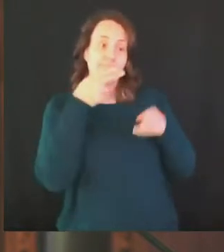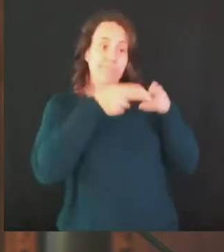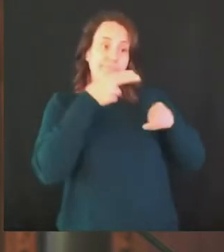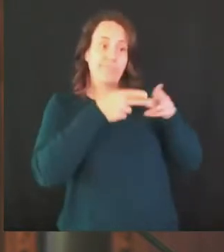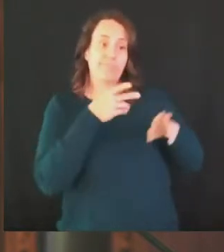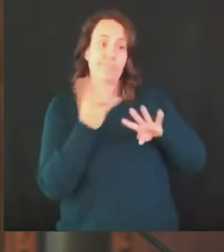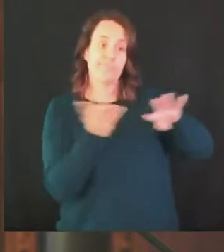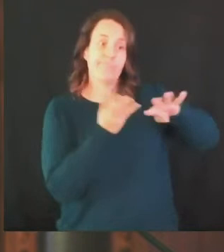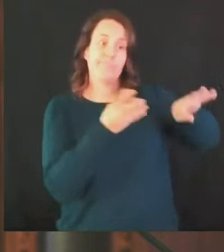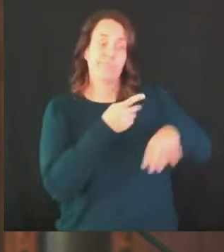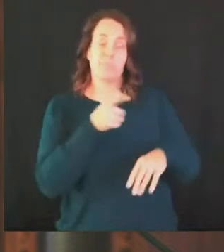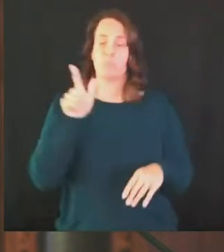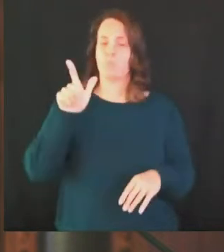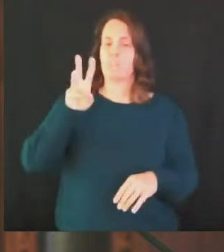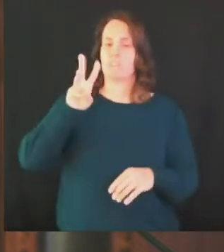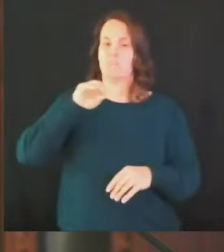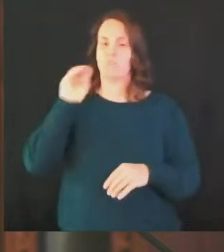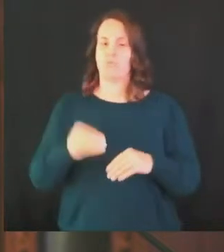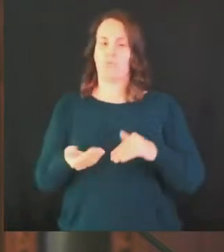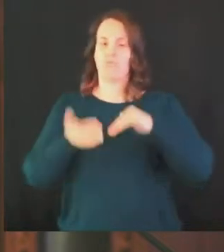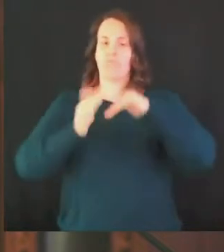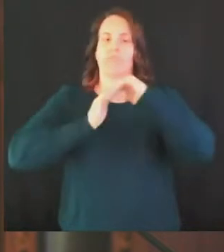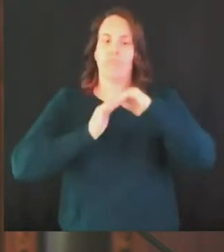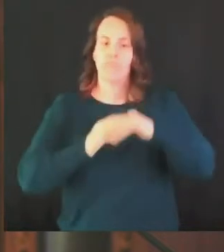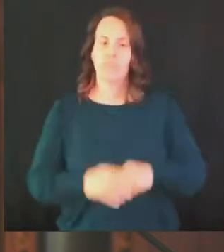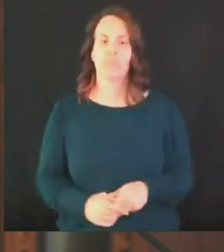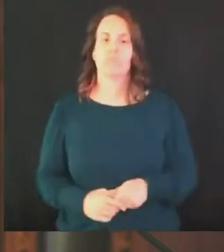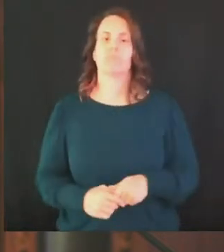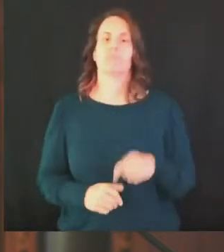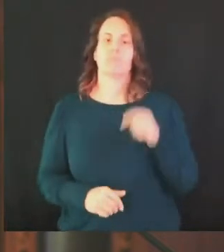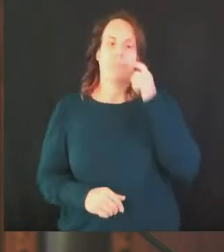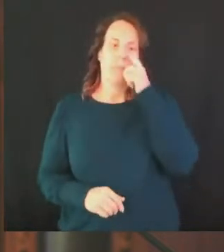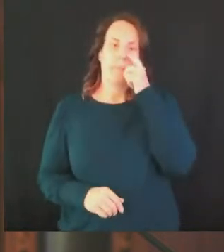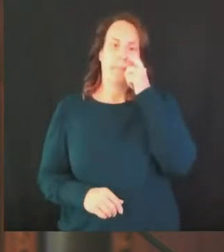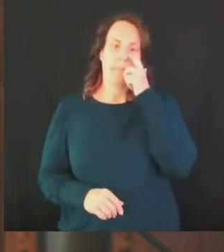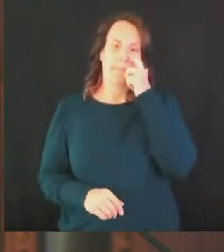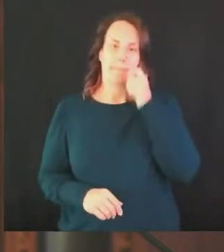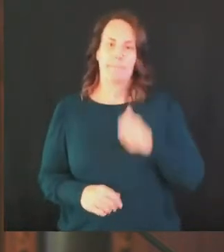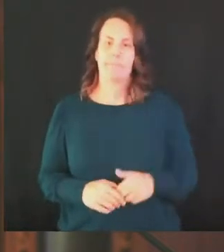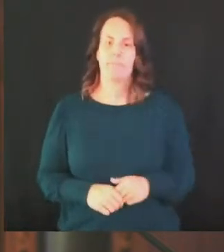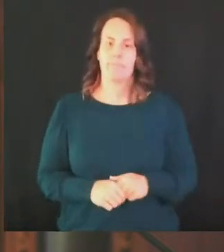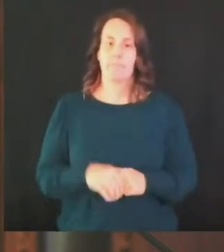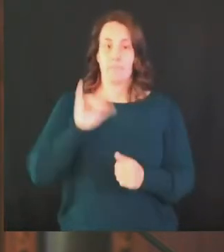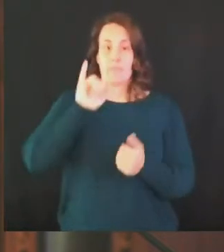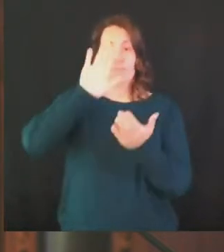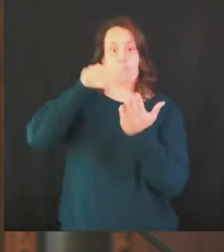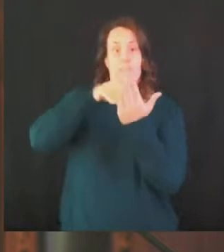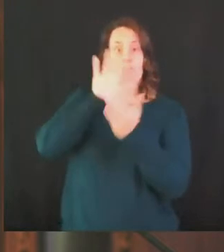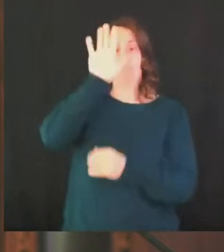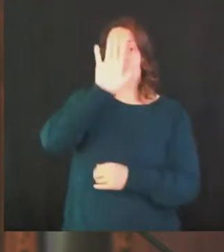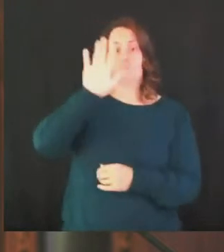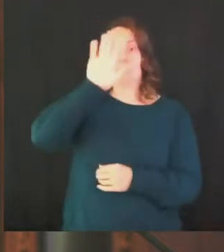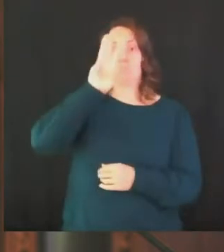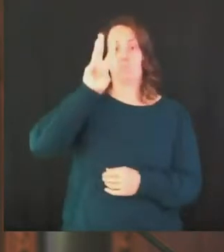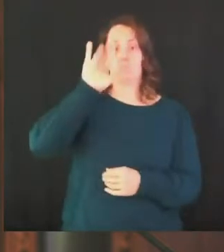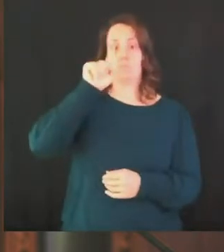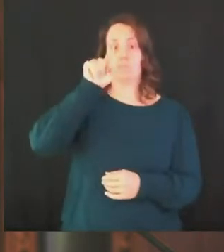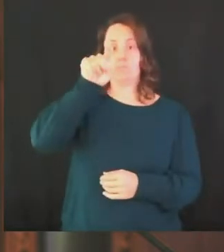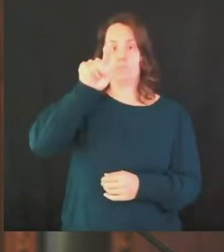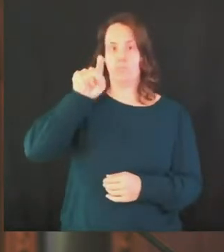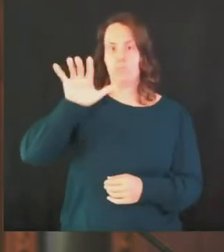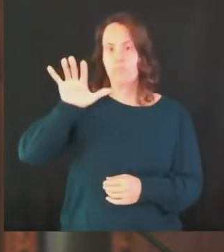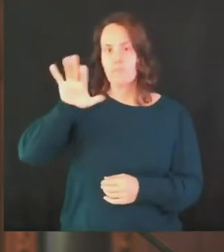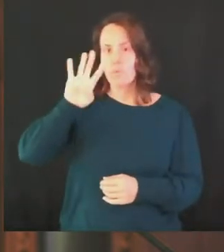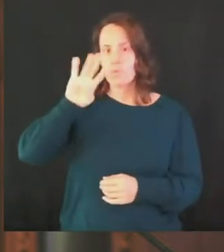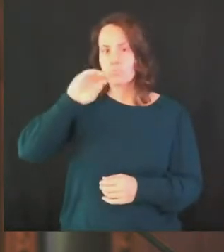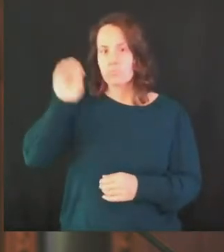54%. The number of COVID-19 patients in the ICU is also much higher than before. Across